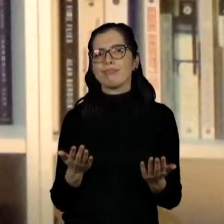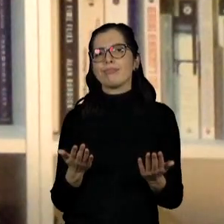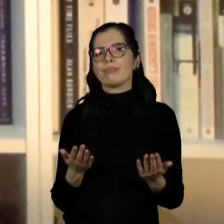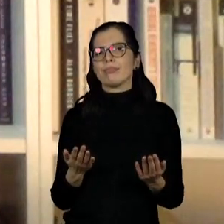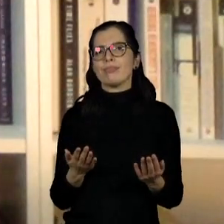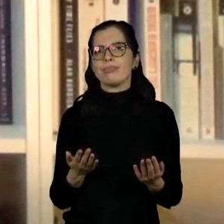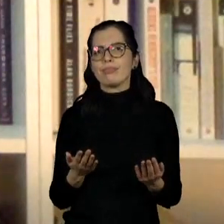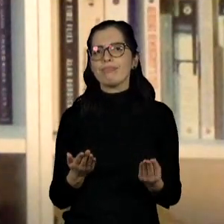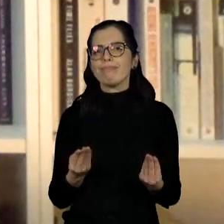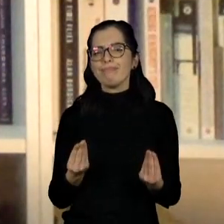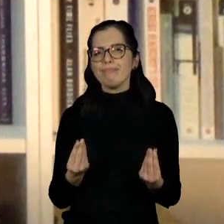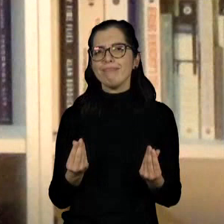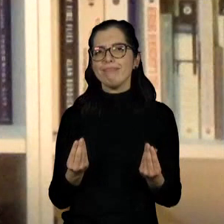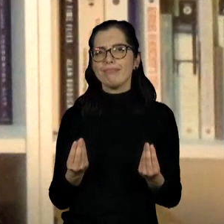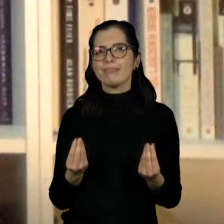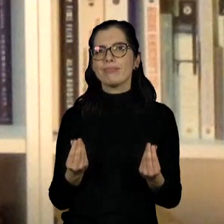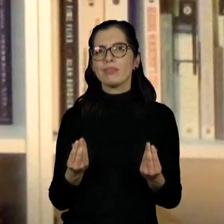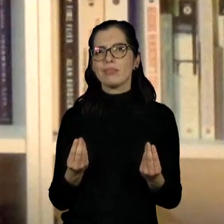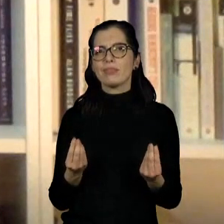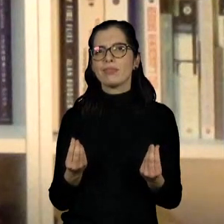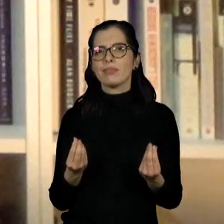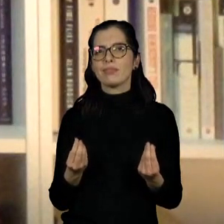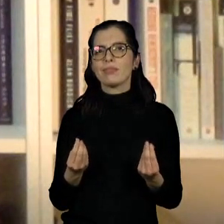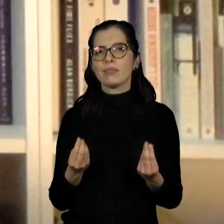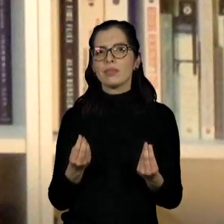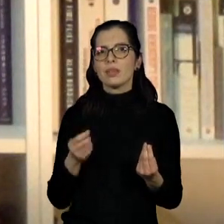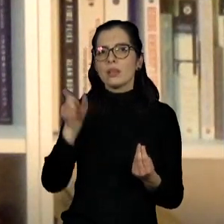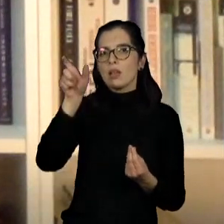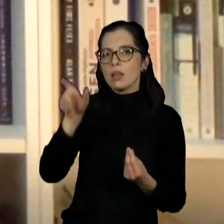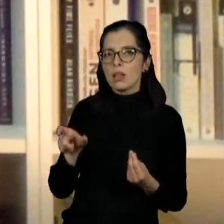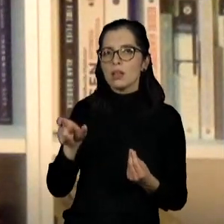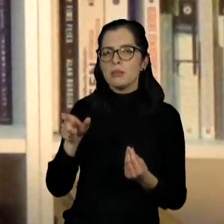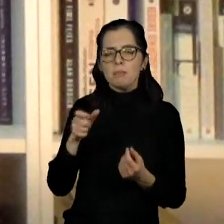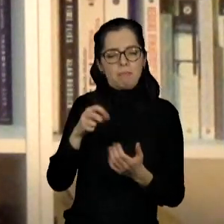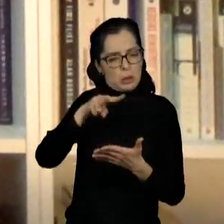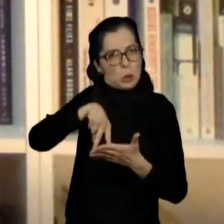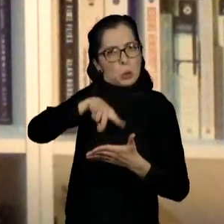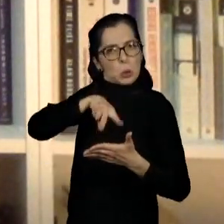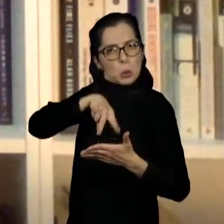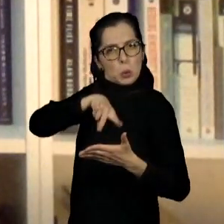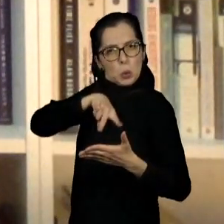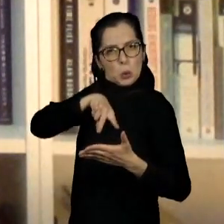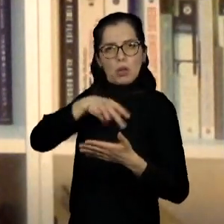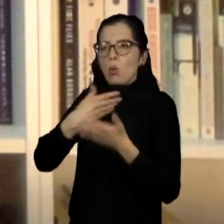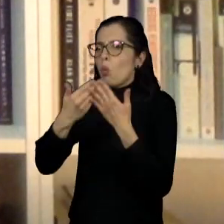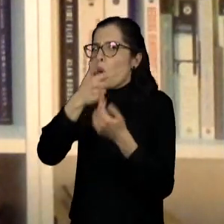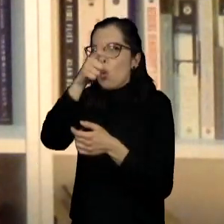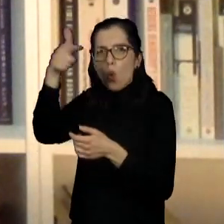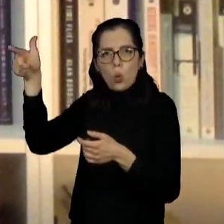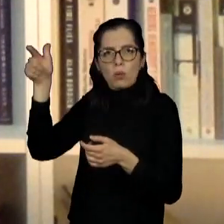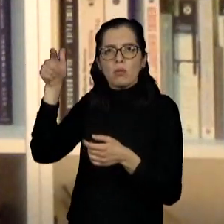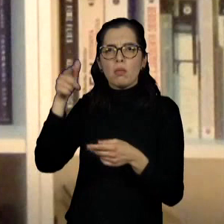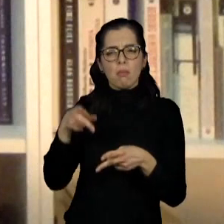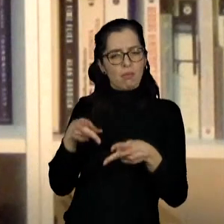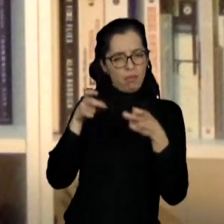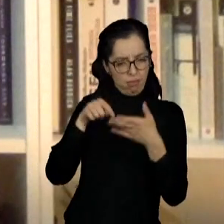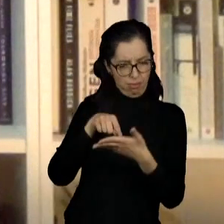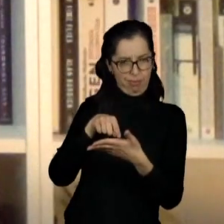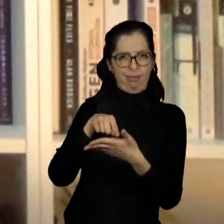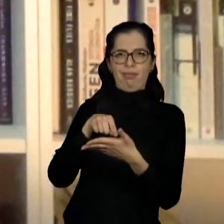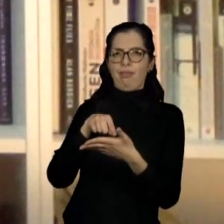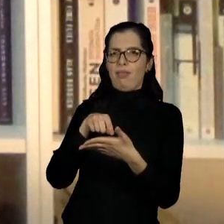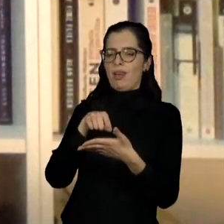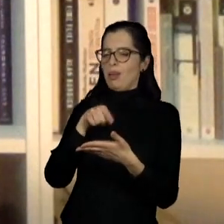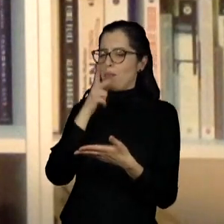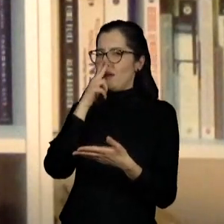writing sobre ou falando sobre, um, a very astute reader, ou um, reader, will also know in a second that